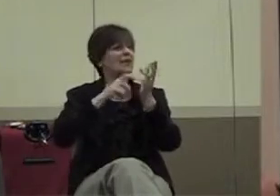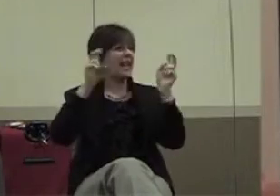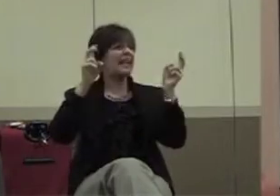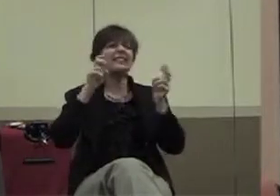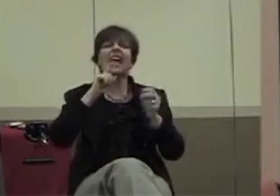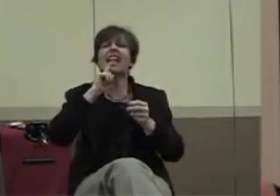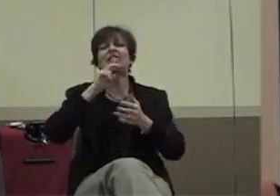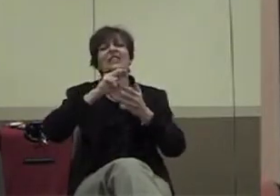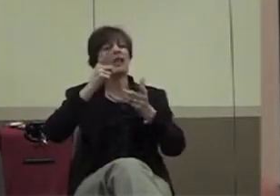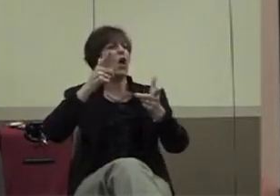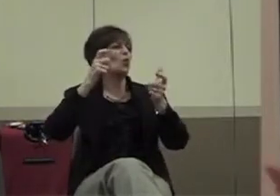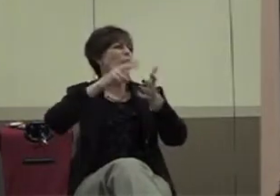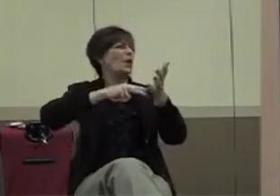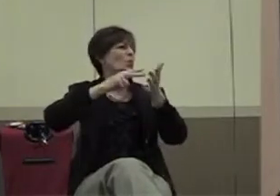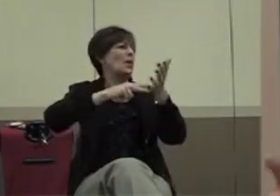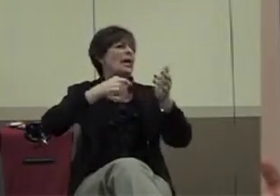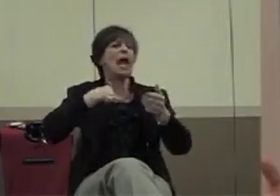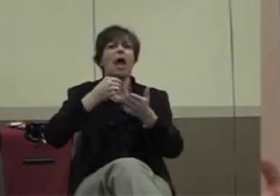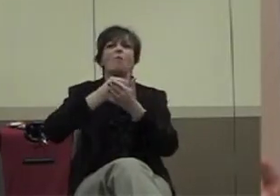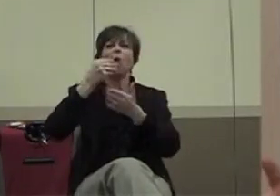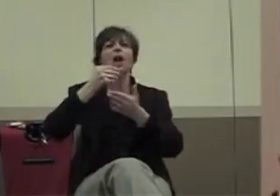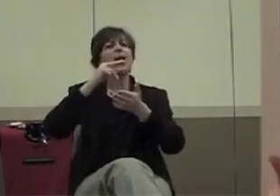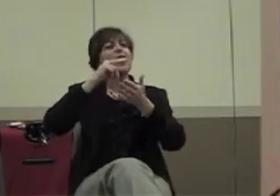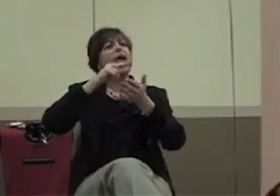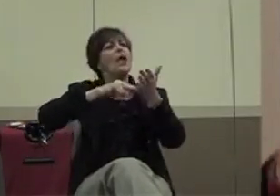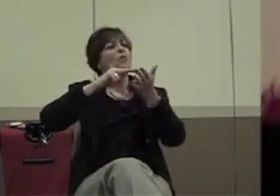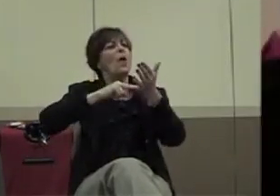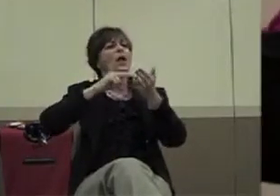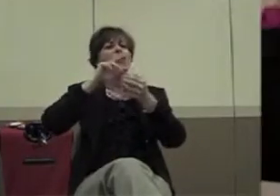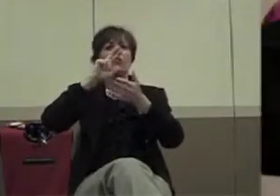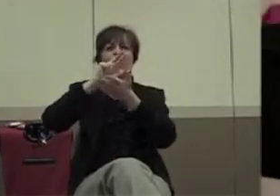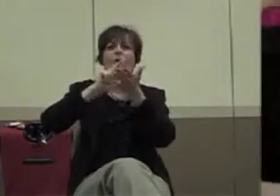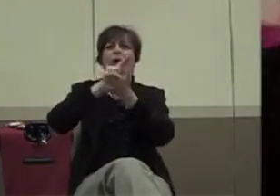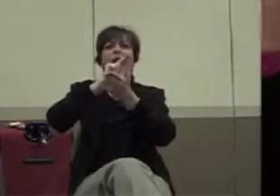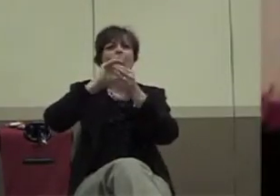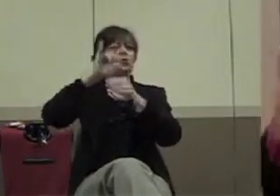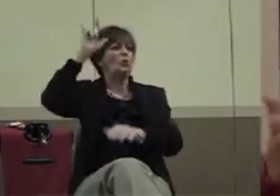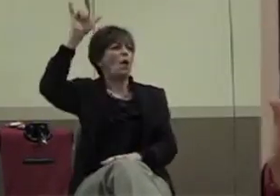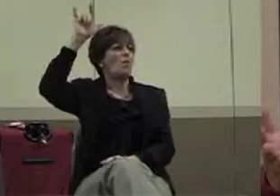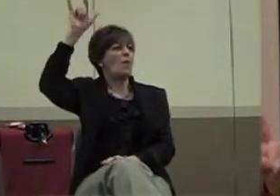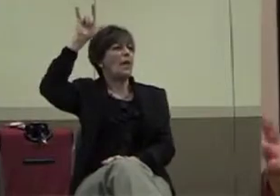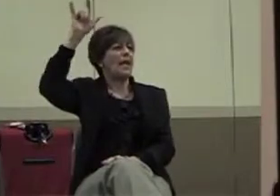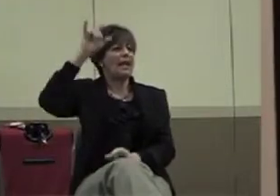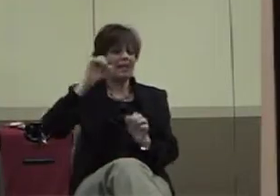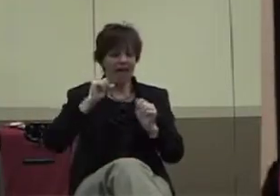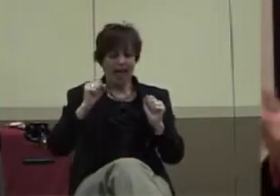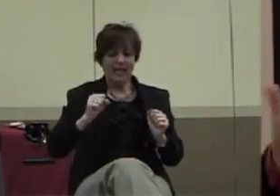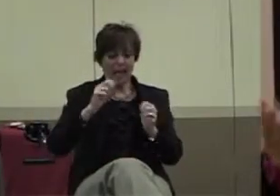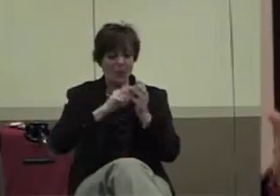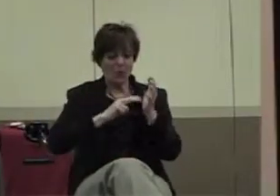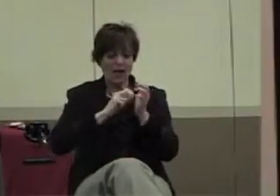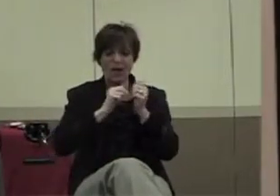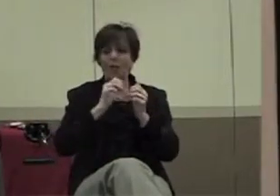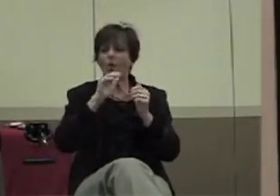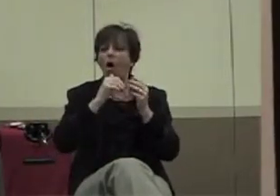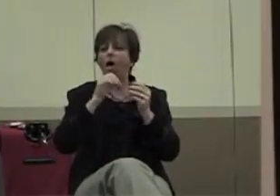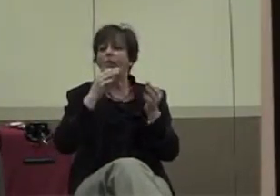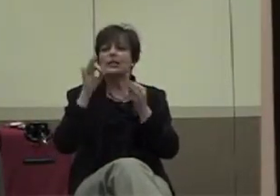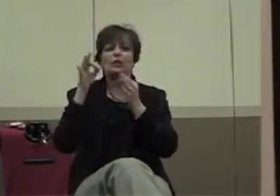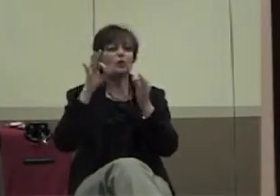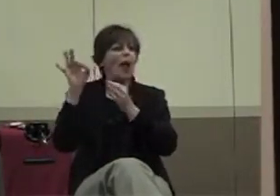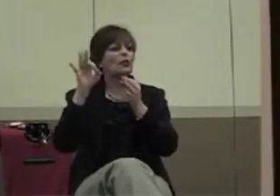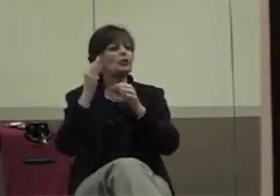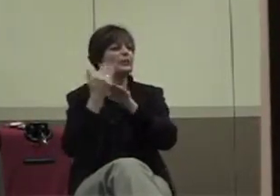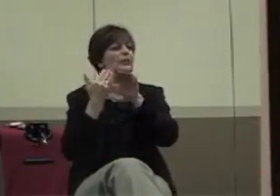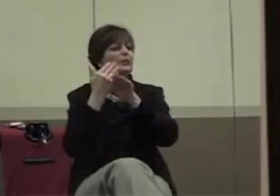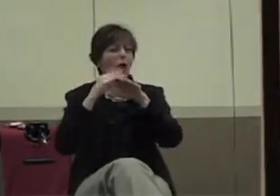read it on a 3-hour plane ride. And if I can read it on a 3-hour plane ride with all the distractions that are on a plane, I promise you it's an